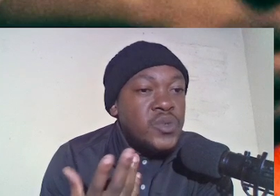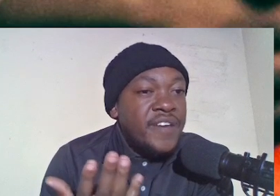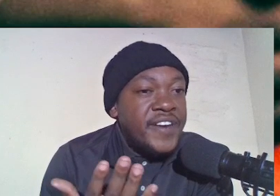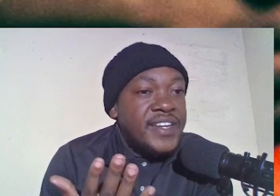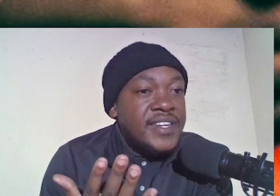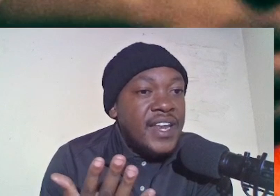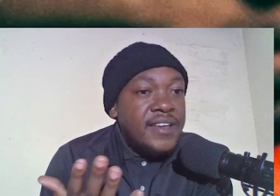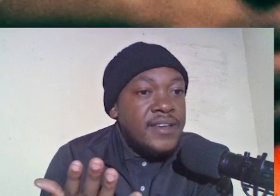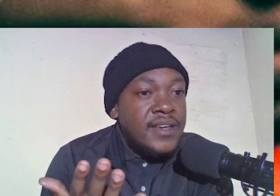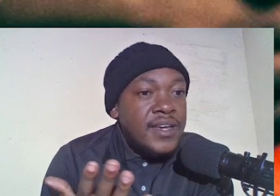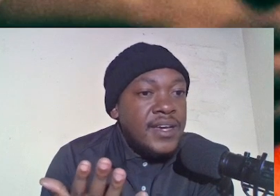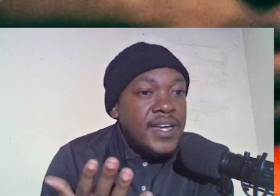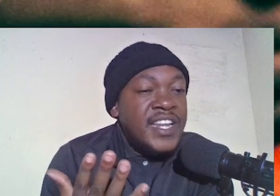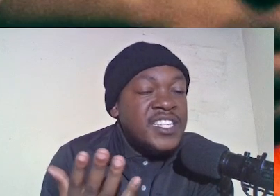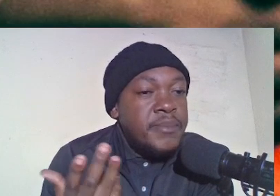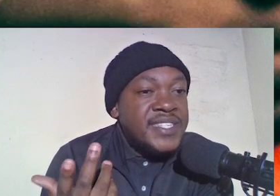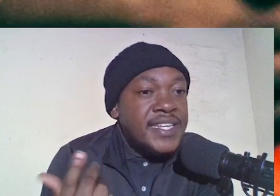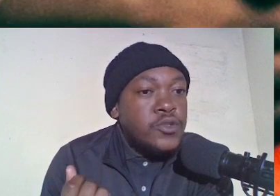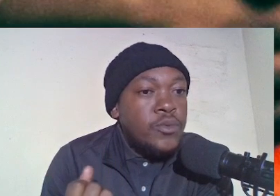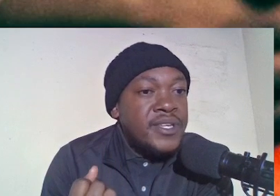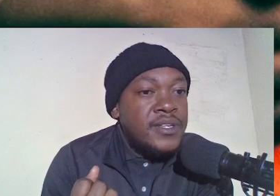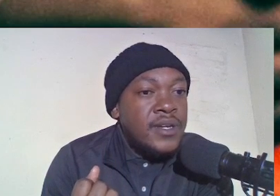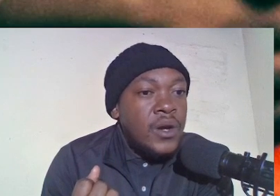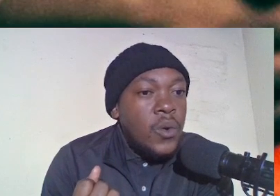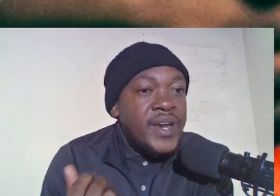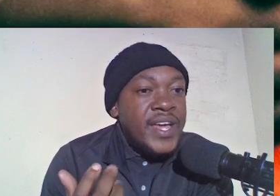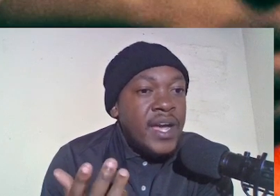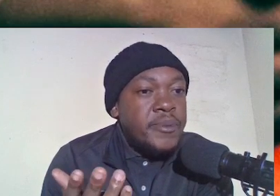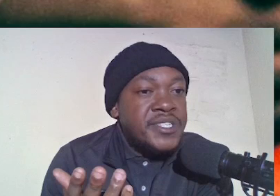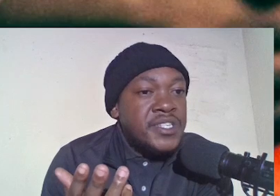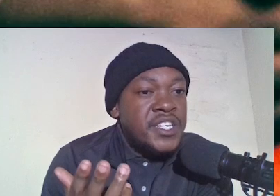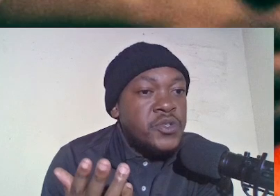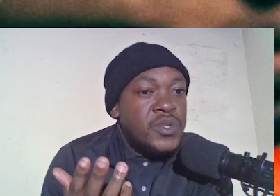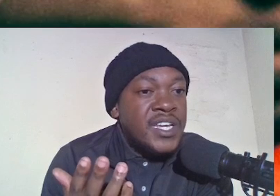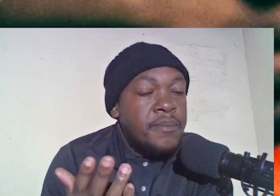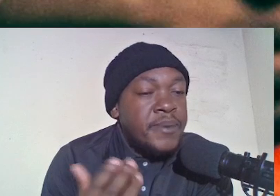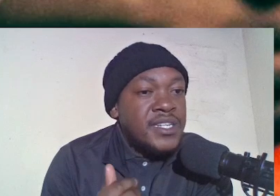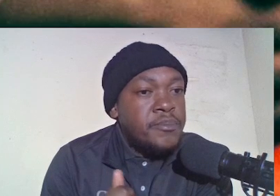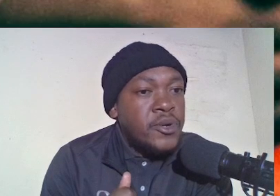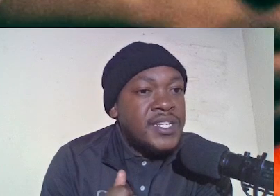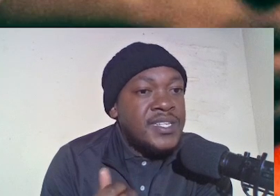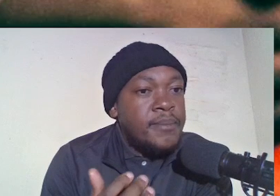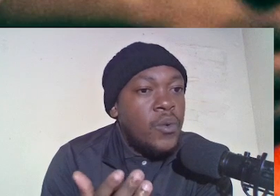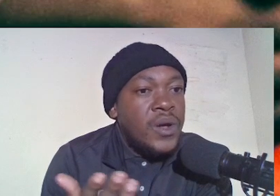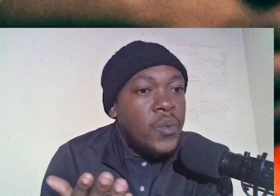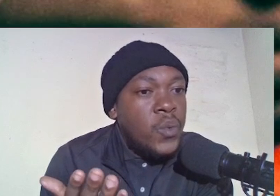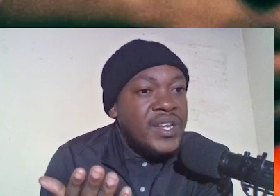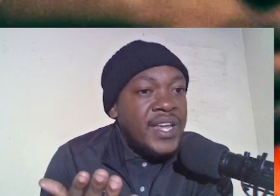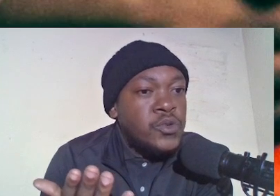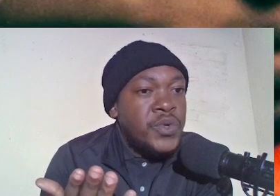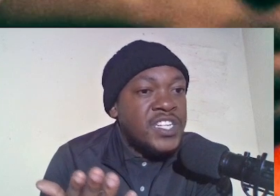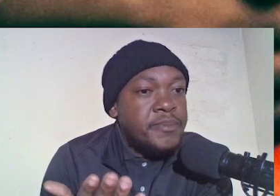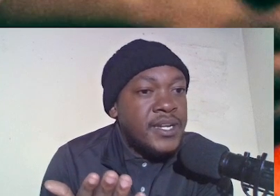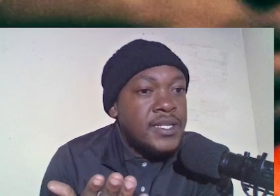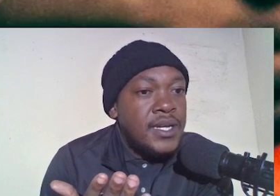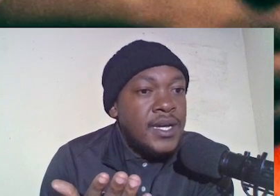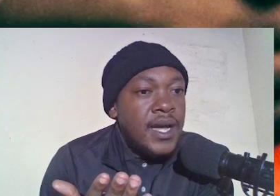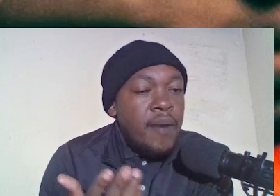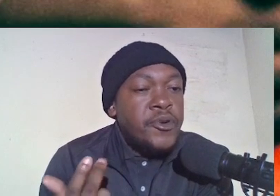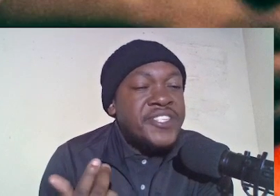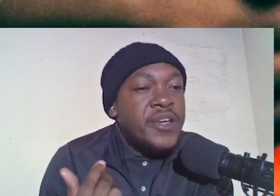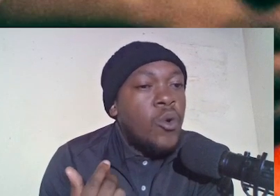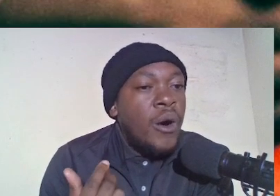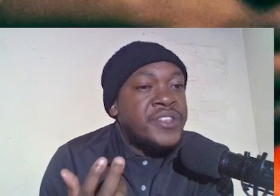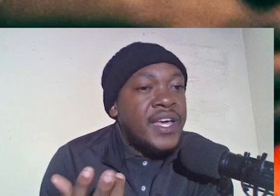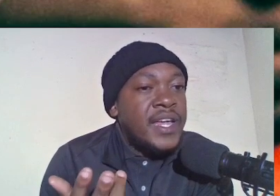So that's why I find it like, it doesn't make sense to me when a young person is not taking part in politics. I'm like, what the hell do you expect?